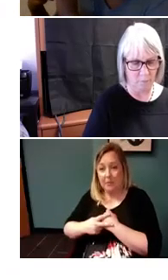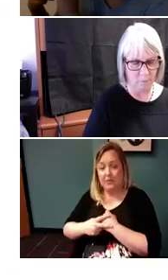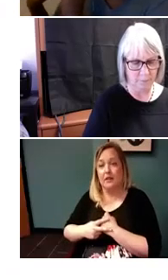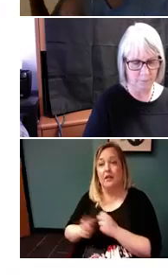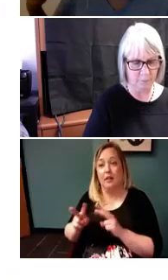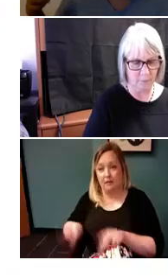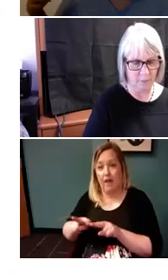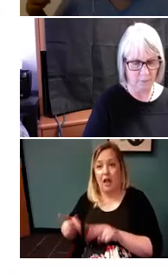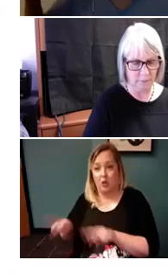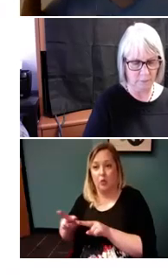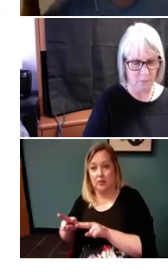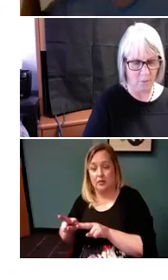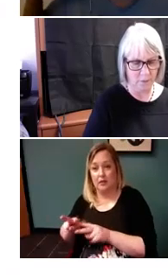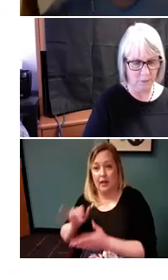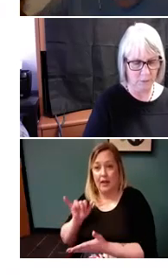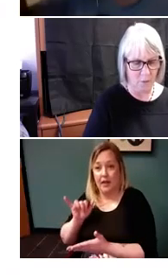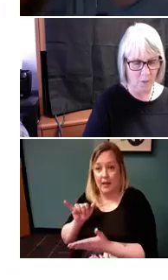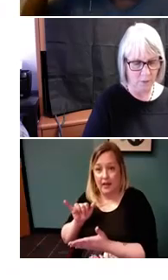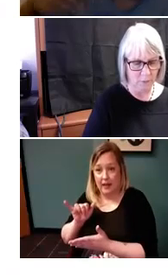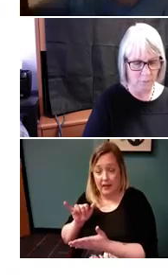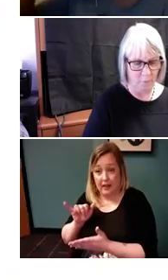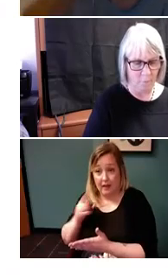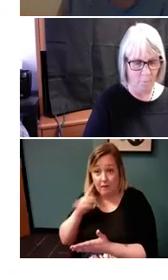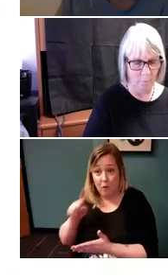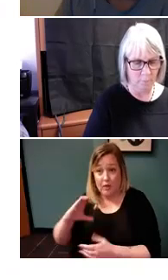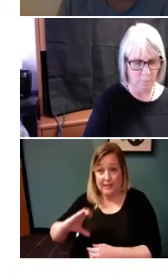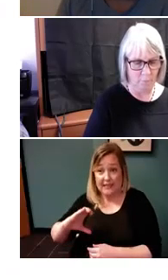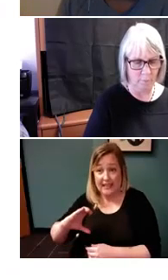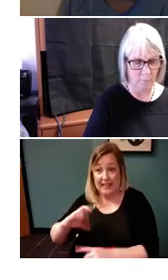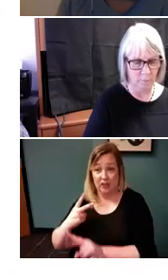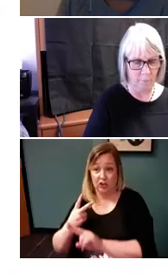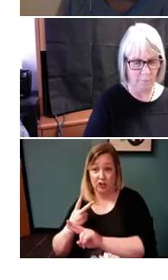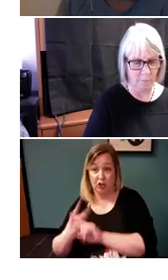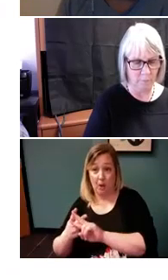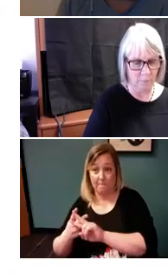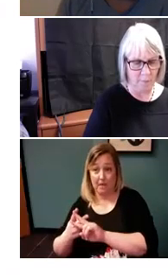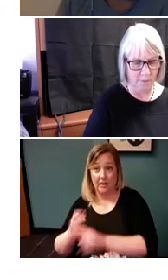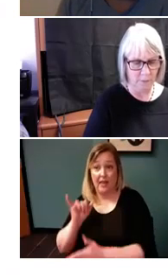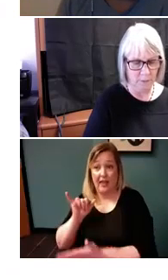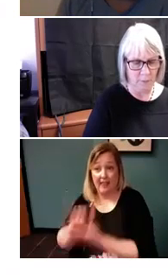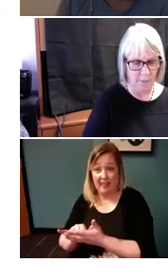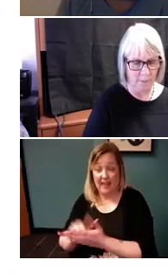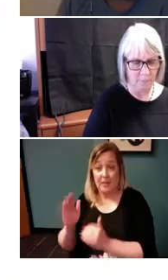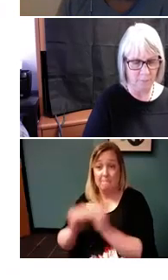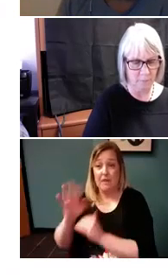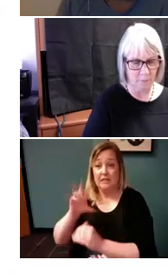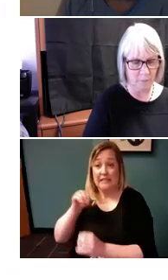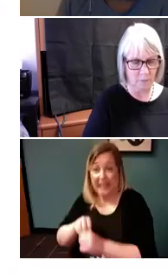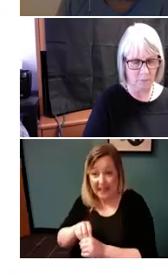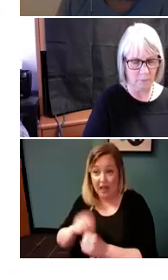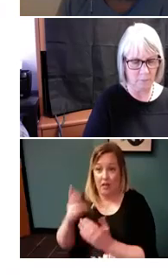necessary. And that is now, in case of C#, it is inbuilt in your program. Do you understand the thing that I'm saying?